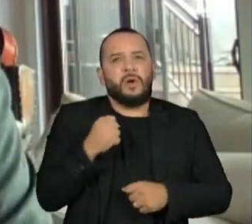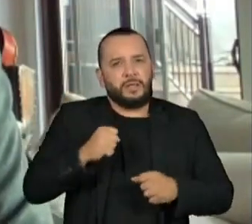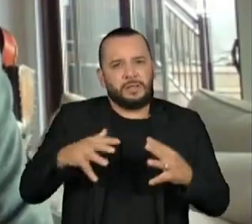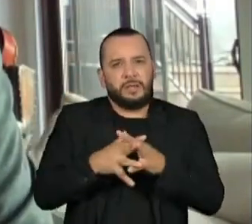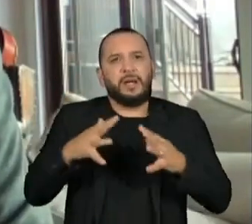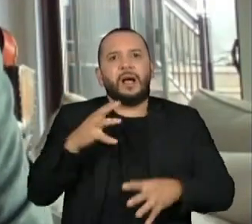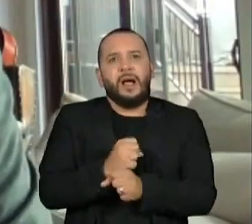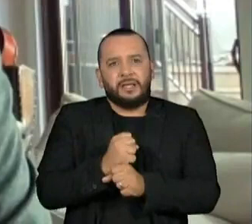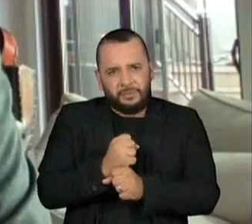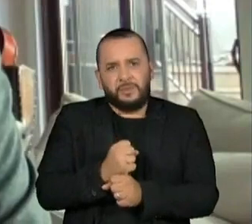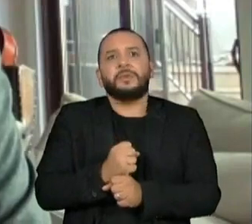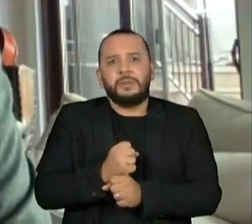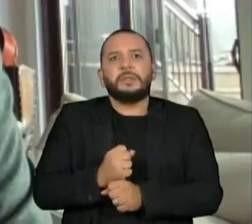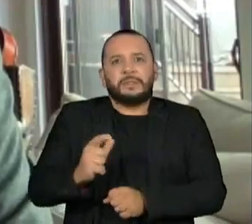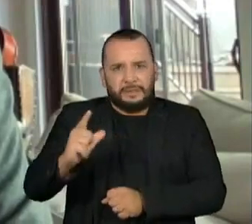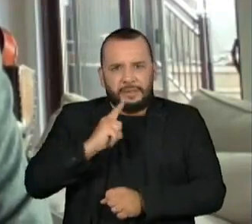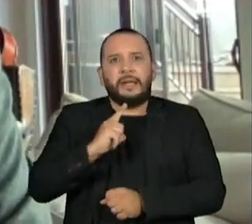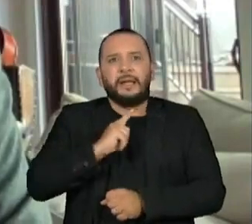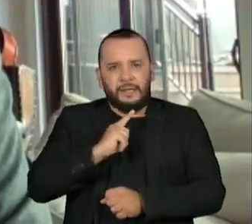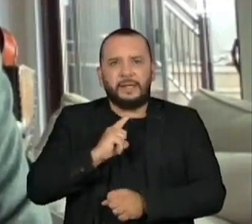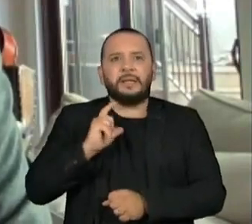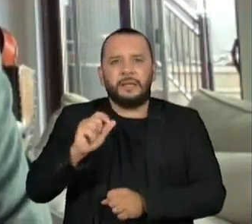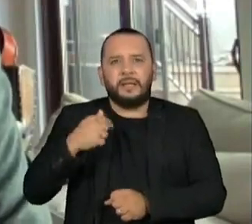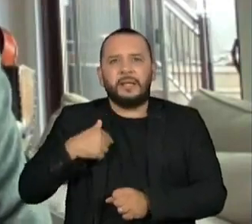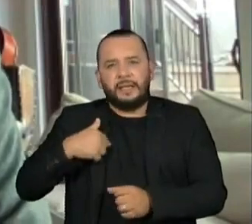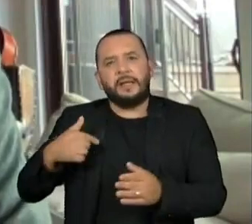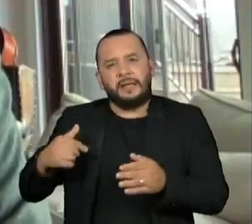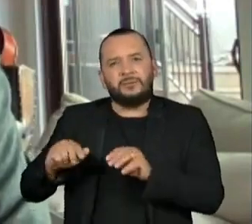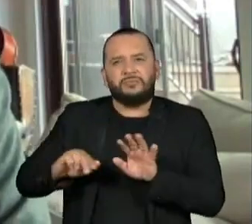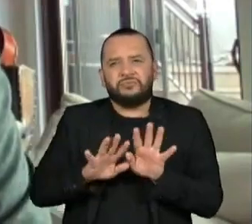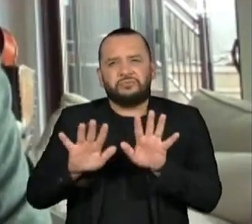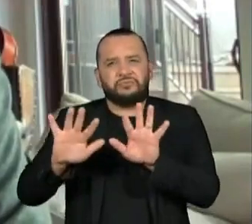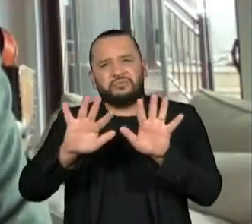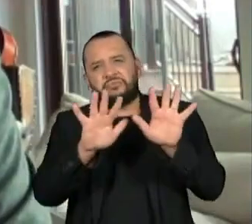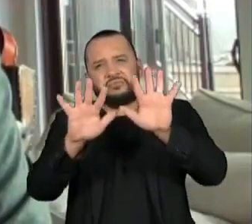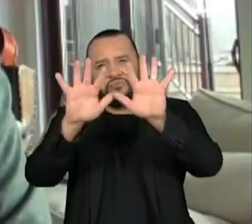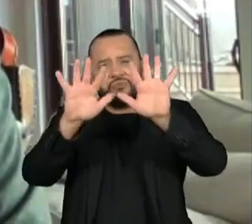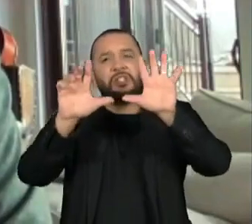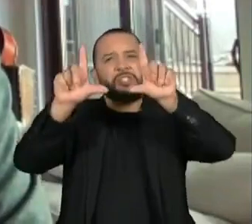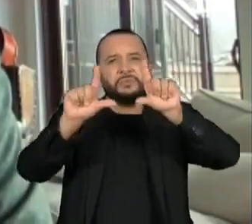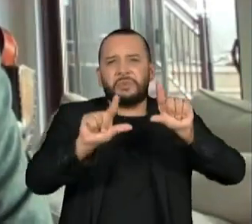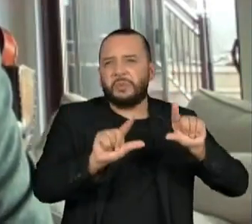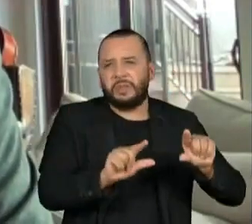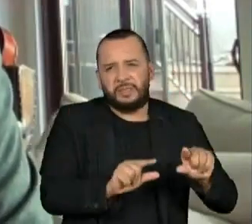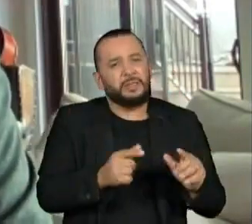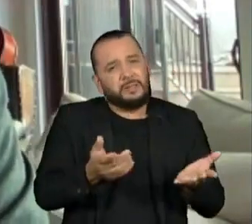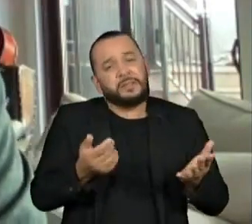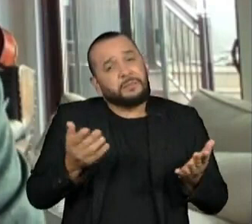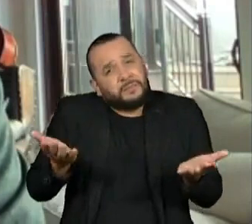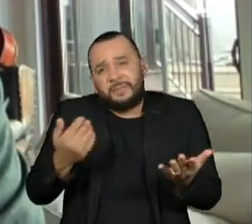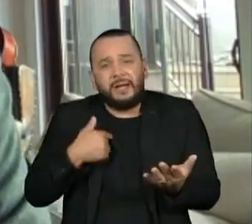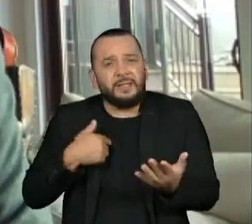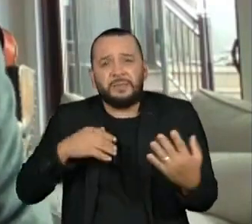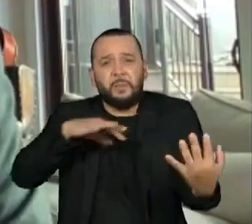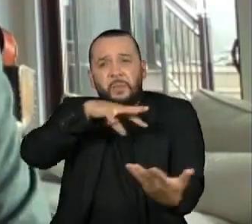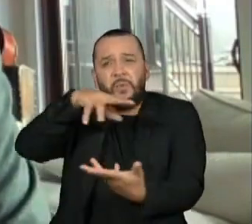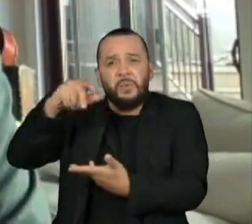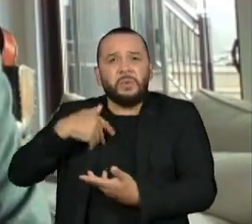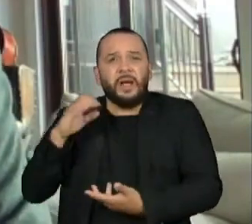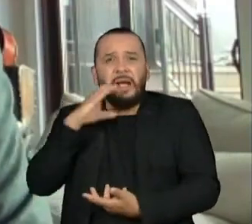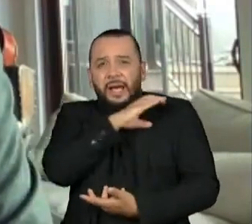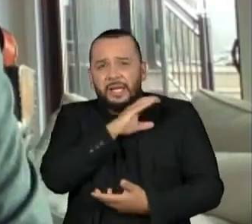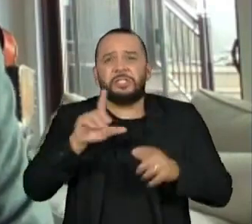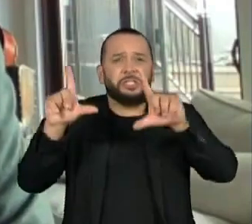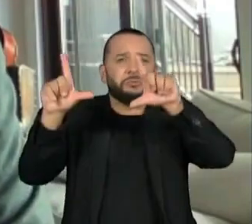really change the trajectory of emissions or of warming, as long as